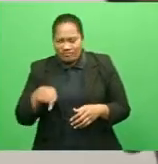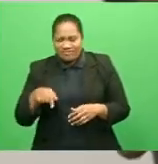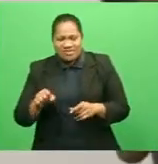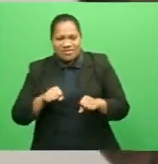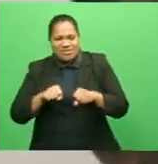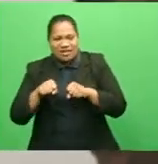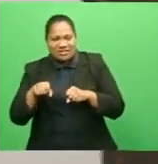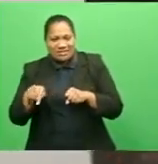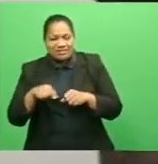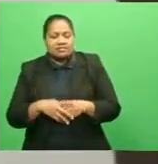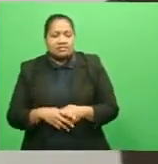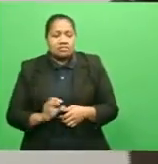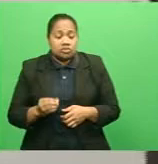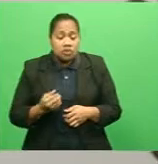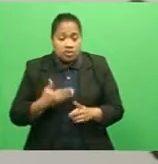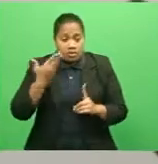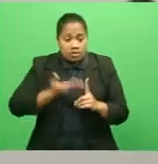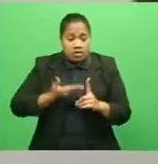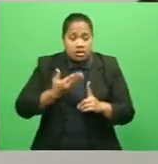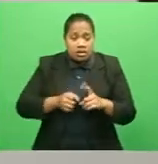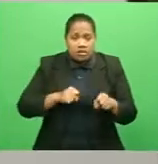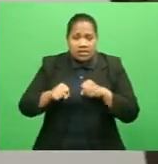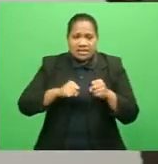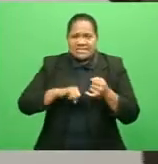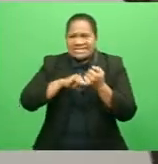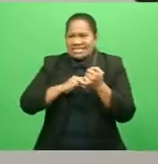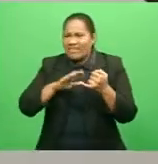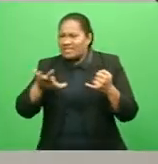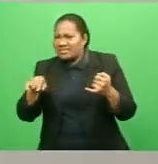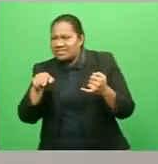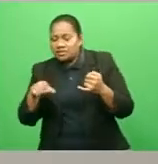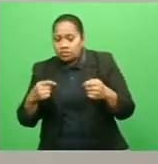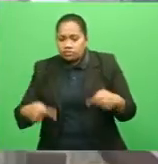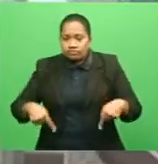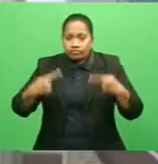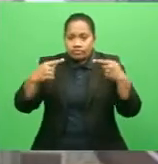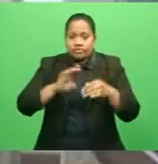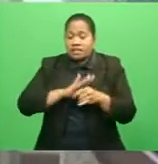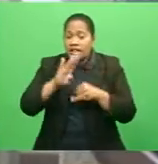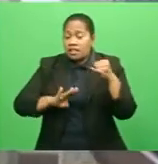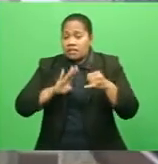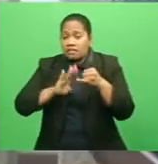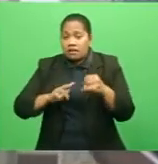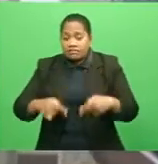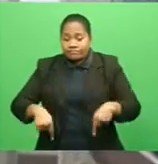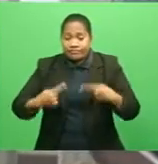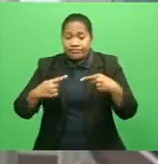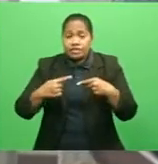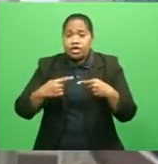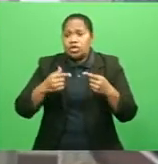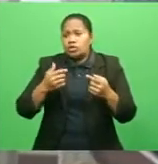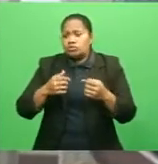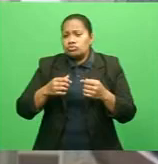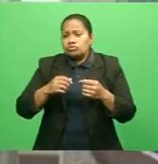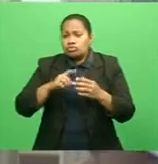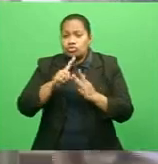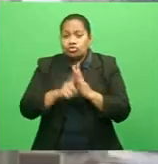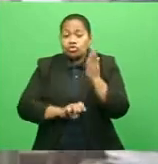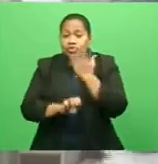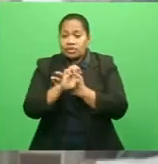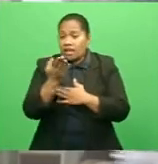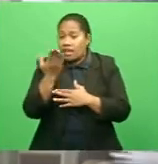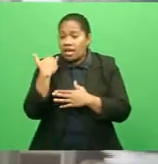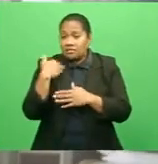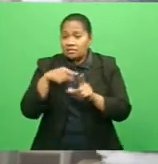is expected to fight Silveni Nawai in December. Their last fight in June last year ended in a draw.